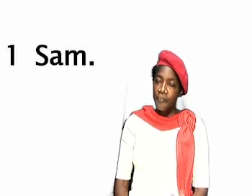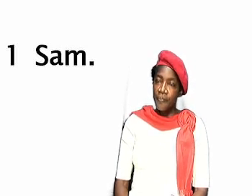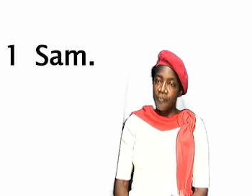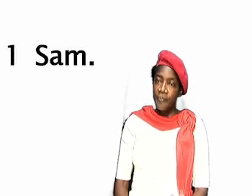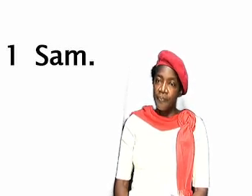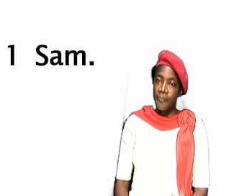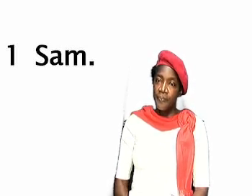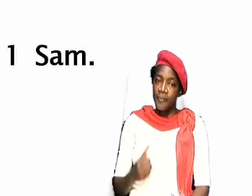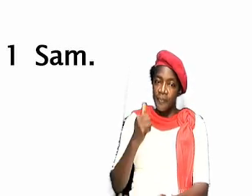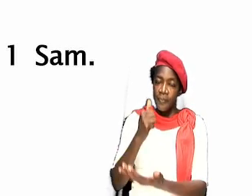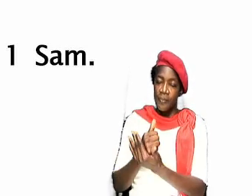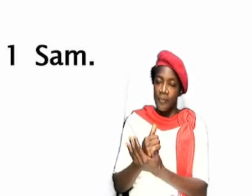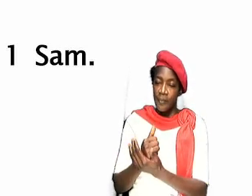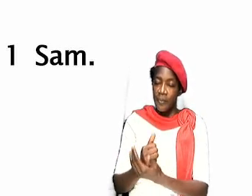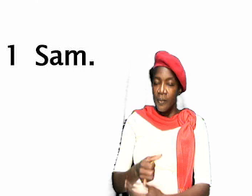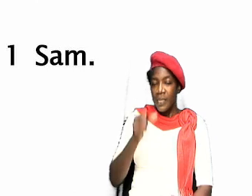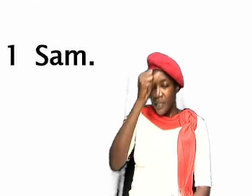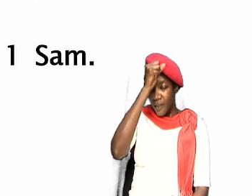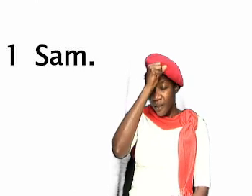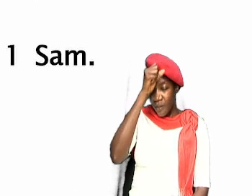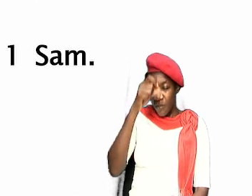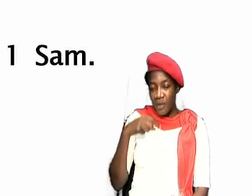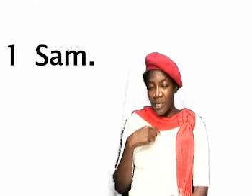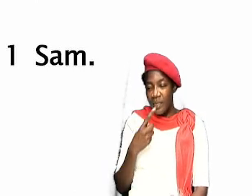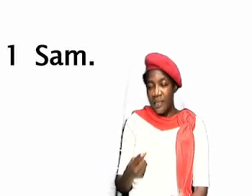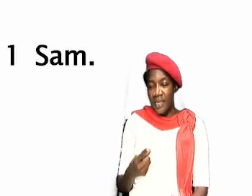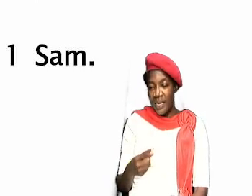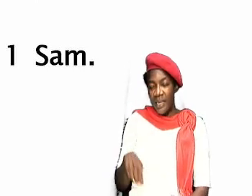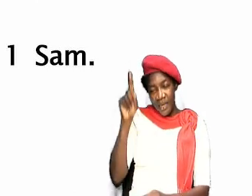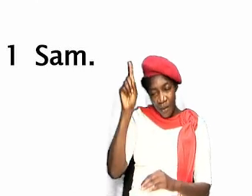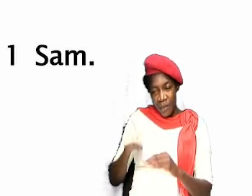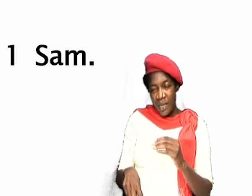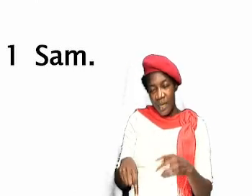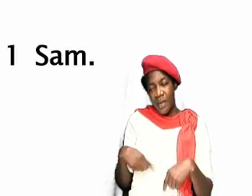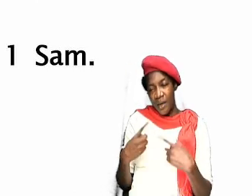Amen. So Samuel said, I cannot go